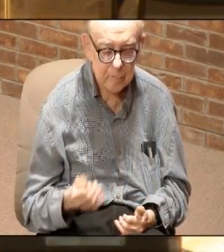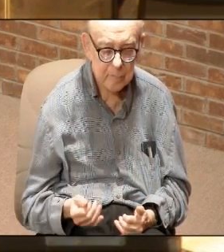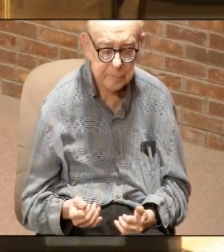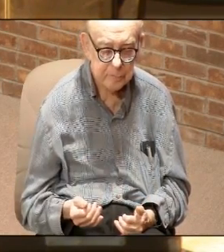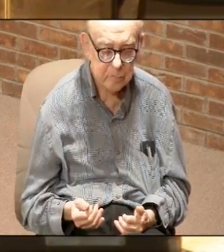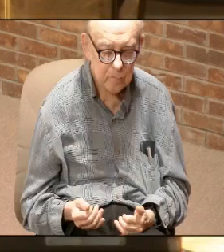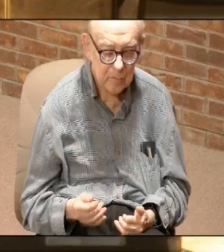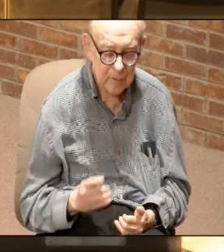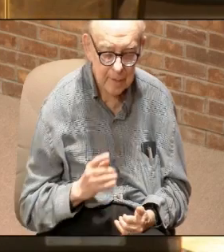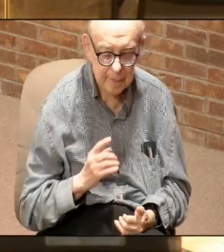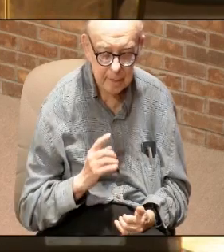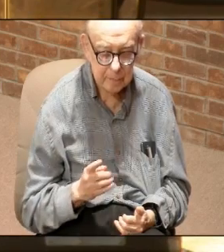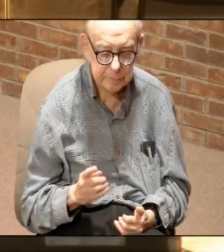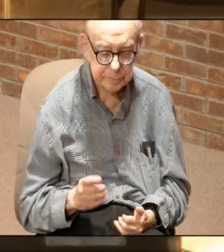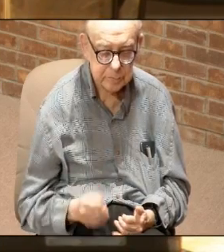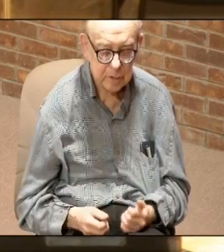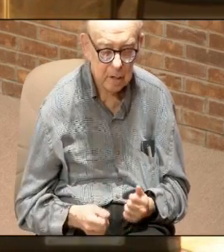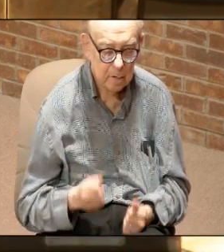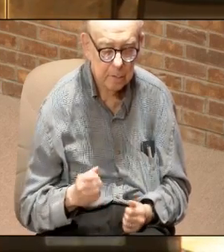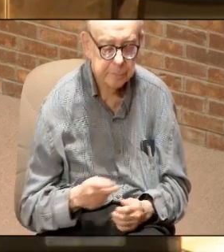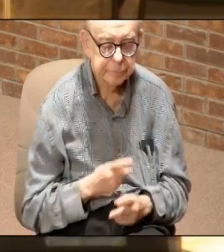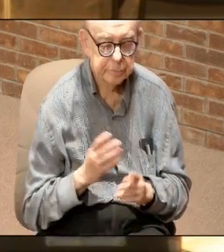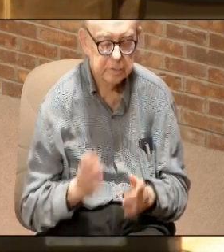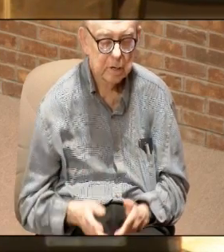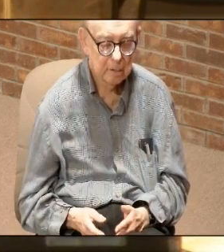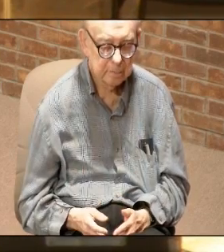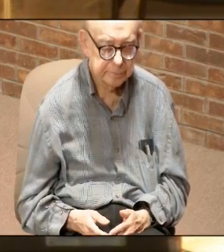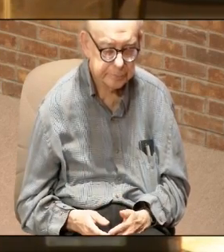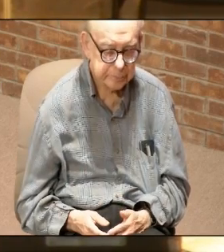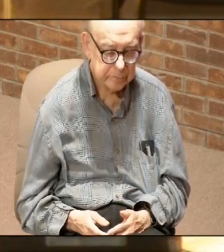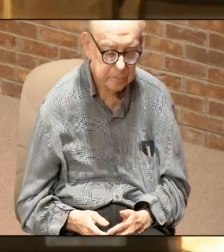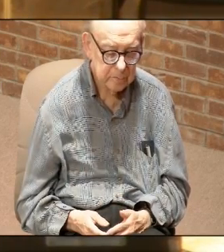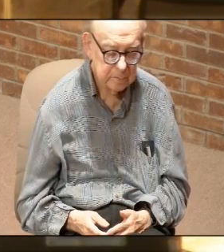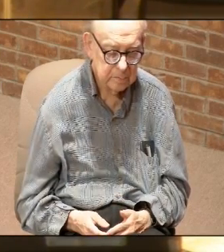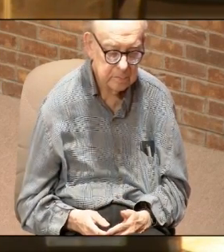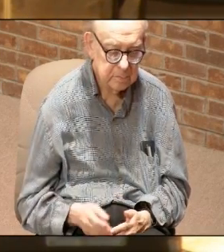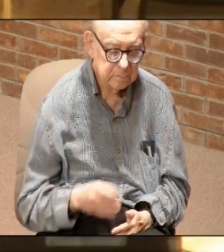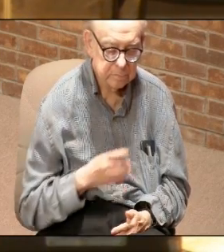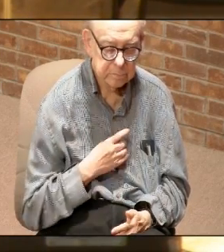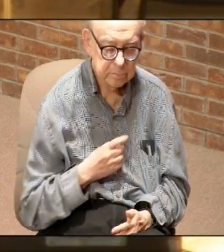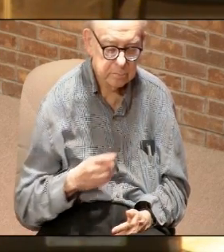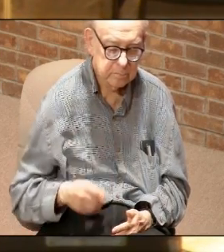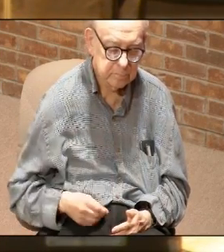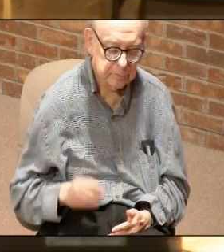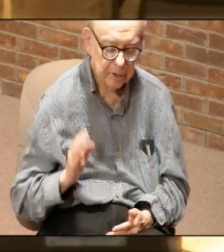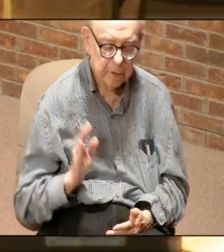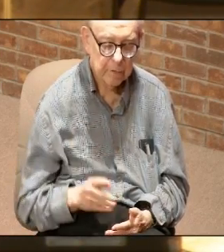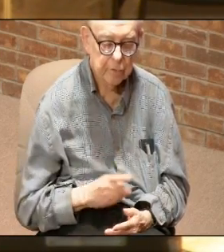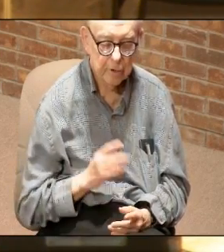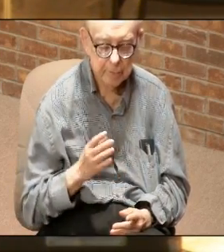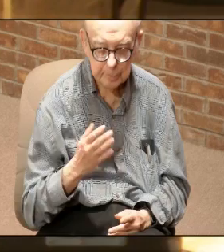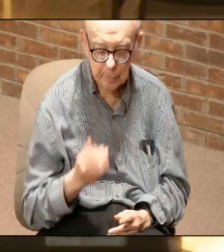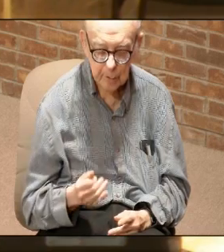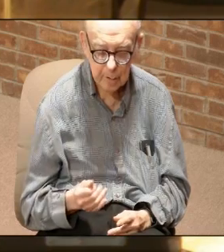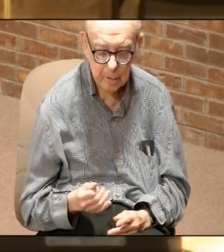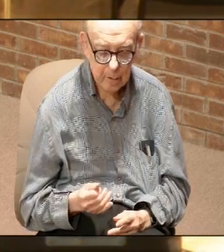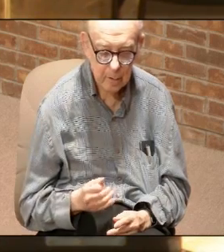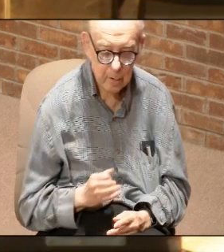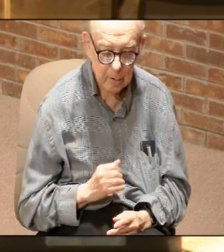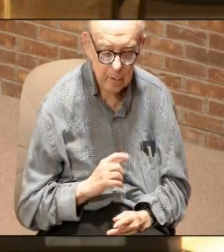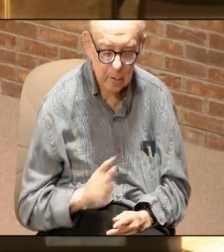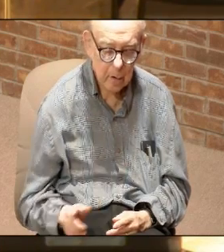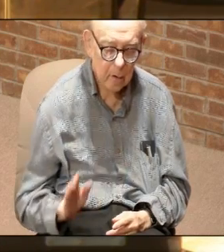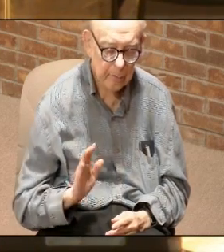Because actually most shepherds, David was a little shepherd boy because all of